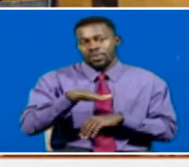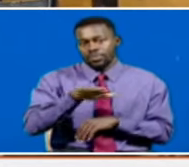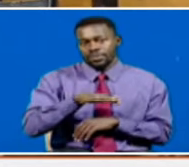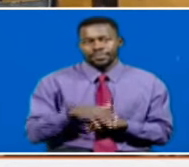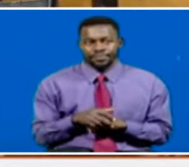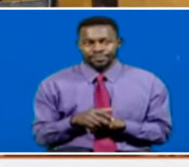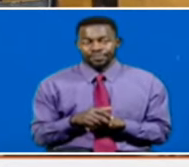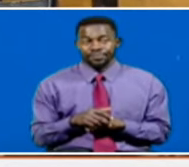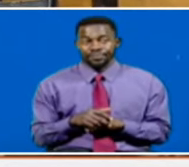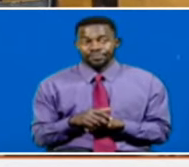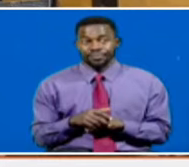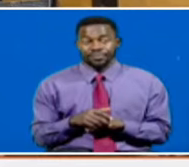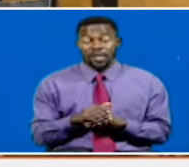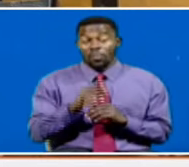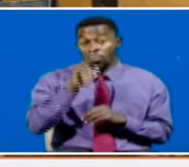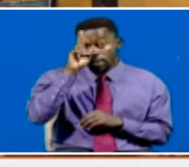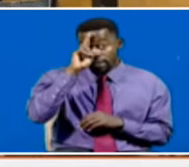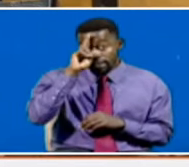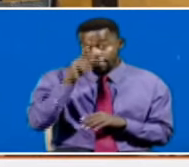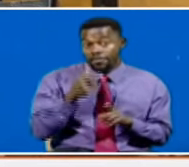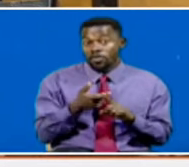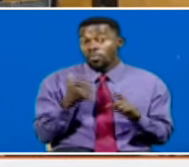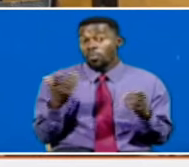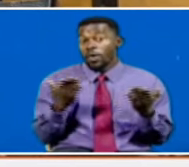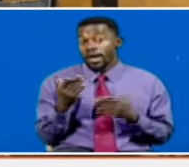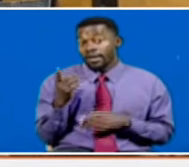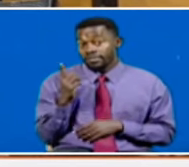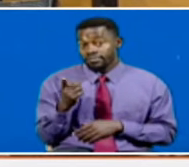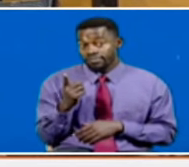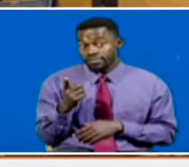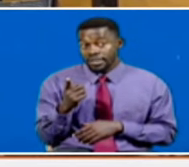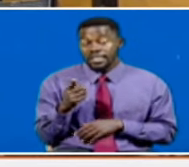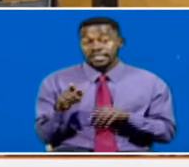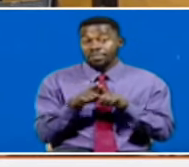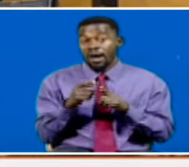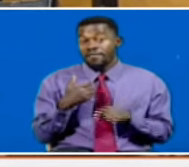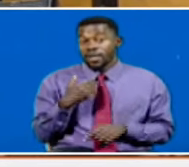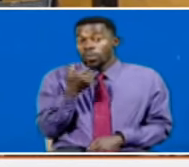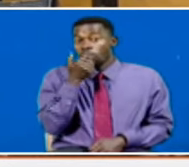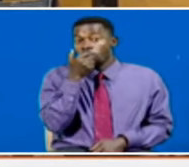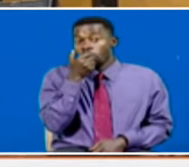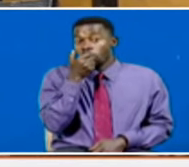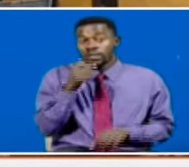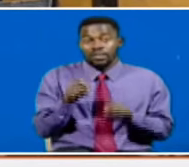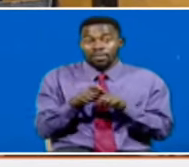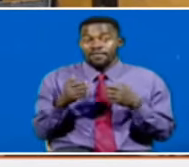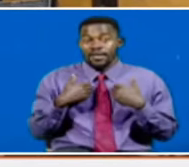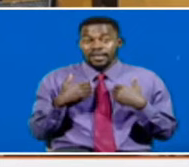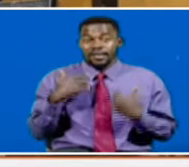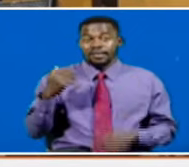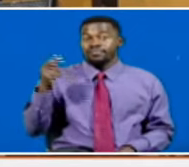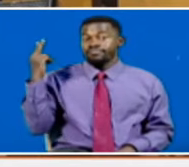I've come to realize there were police officers, they had radio calls, they had guns.